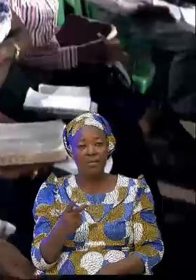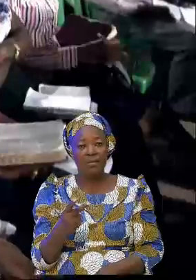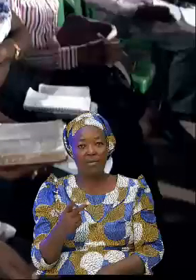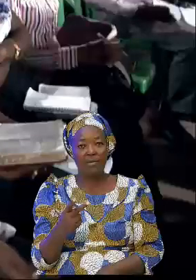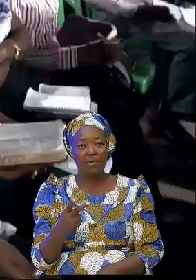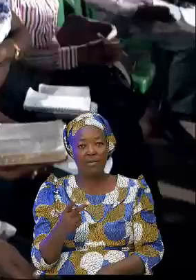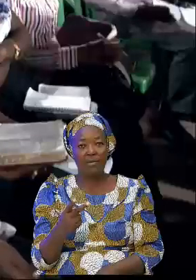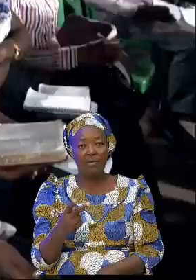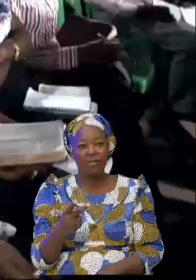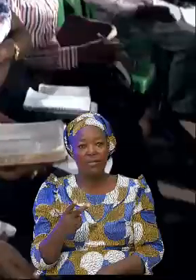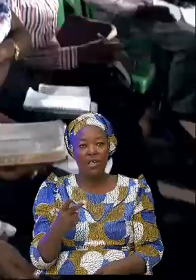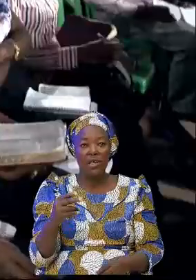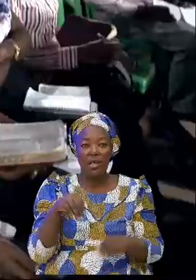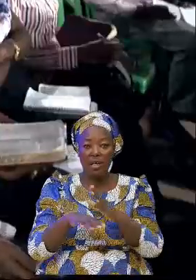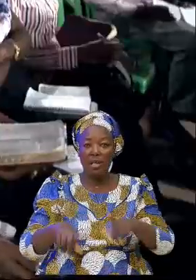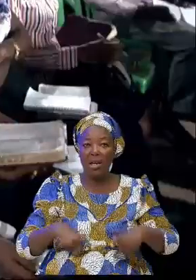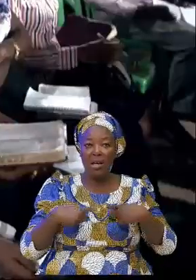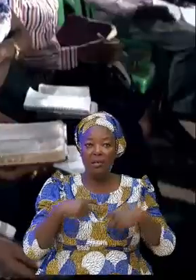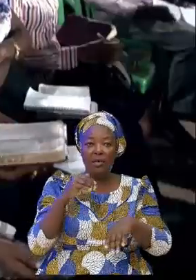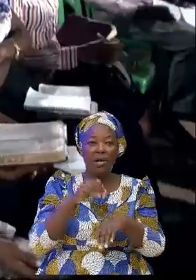You see, a life